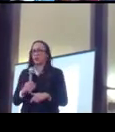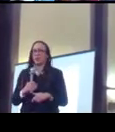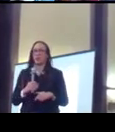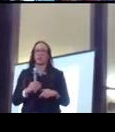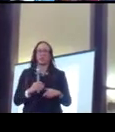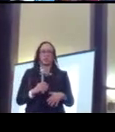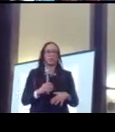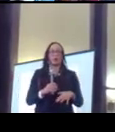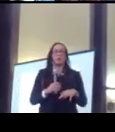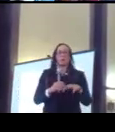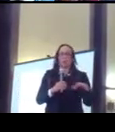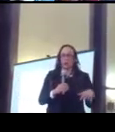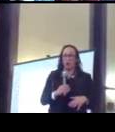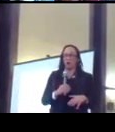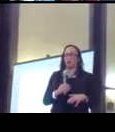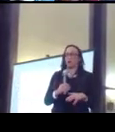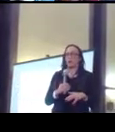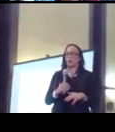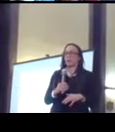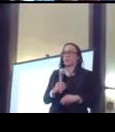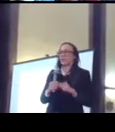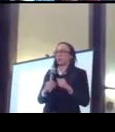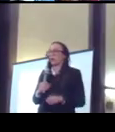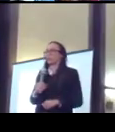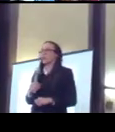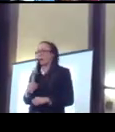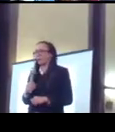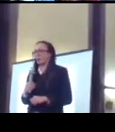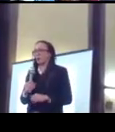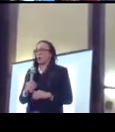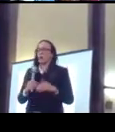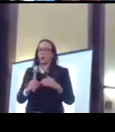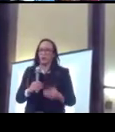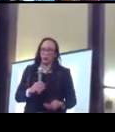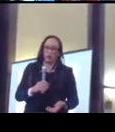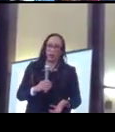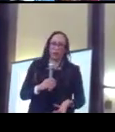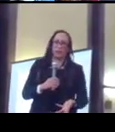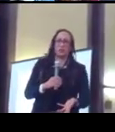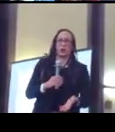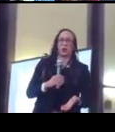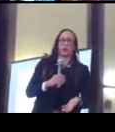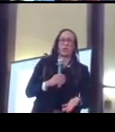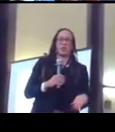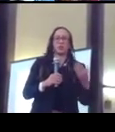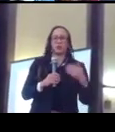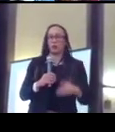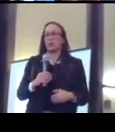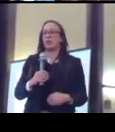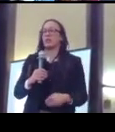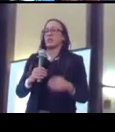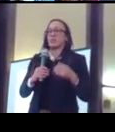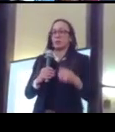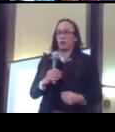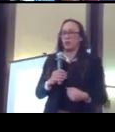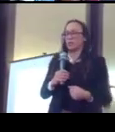in decision-making and leadership in all of our networks, and where are the gaps. Where are the areas where we need to